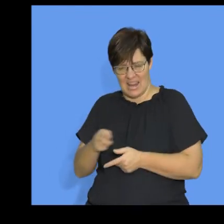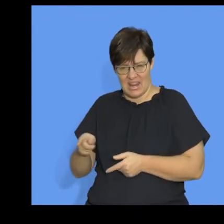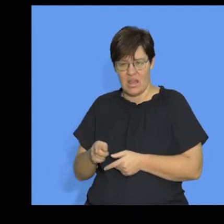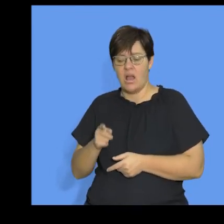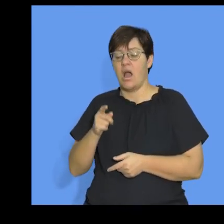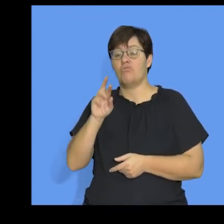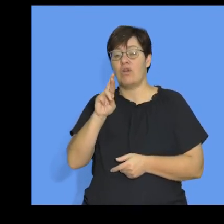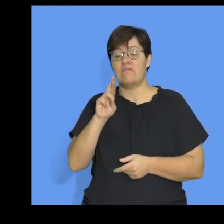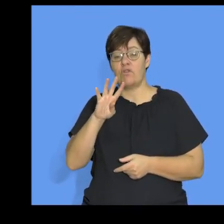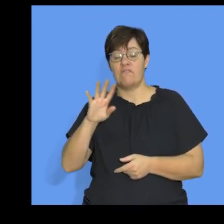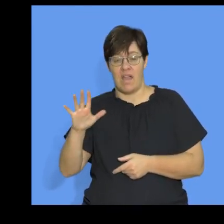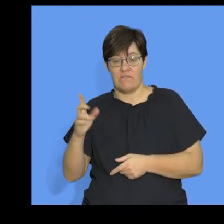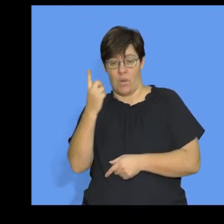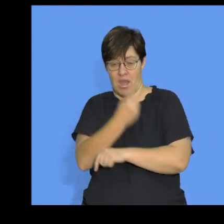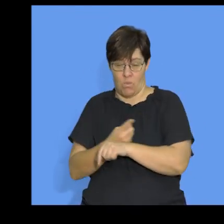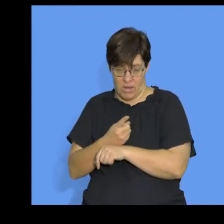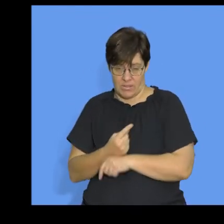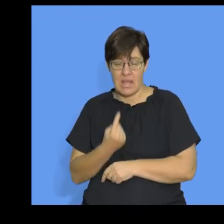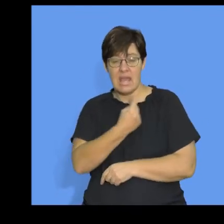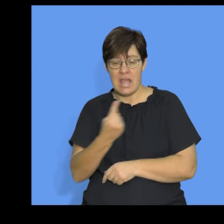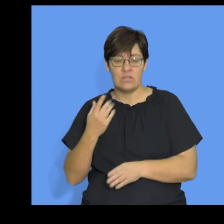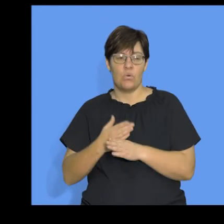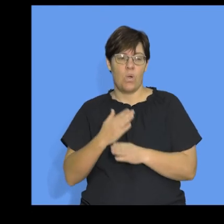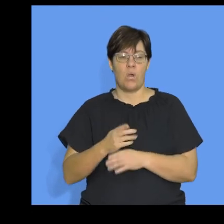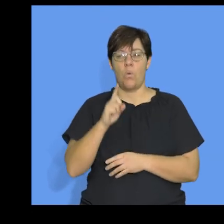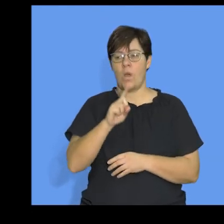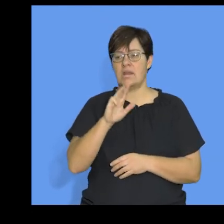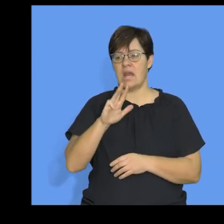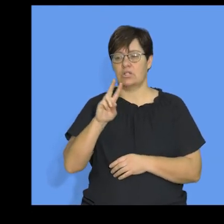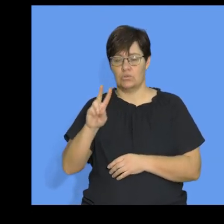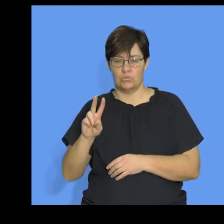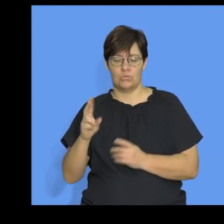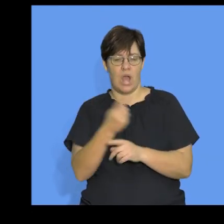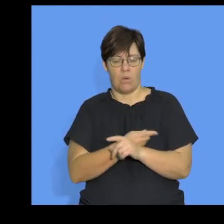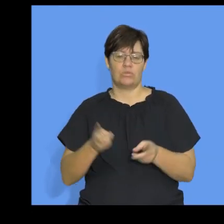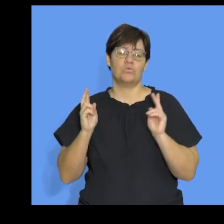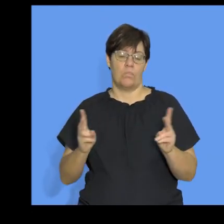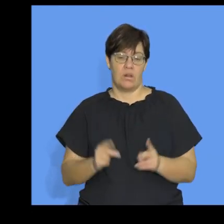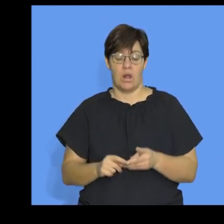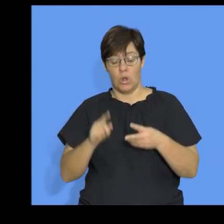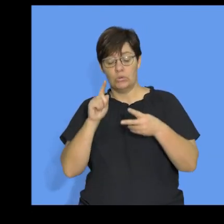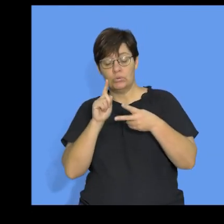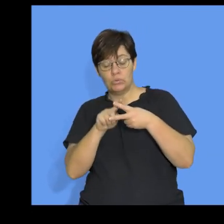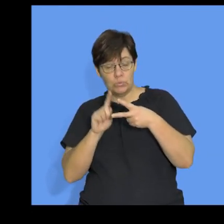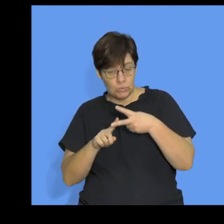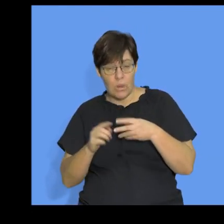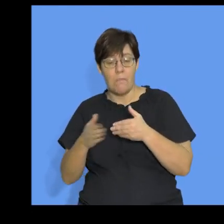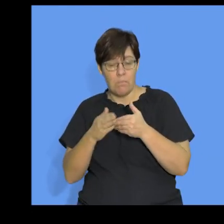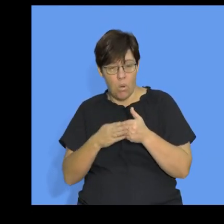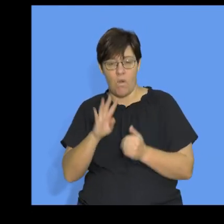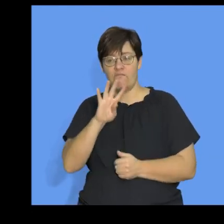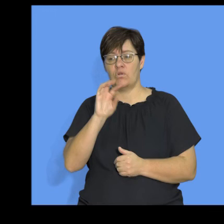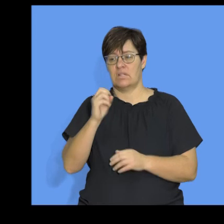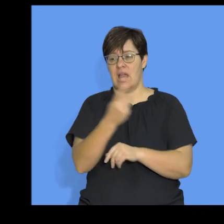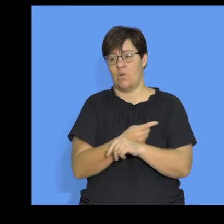hour. They each worked 192 hours of normal time. 2 of them worked 40 hours and each of them has an